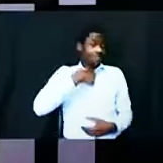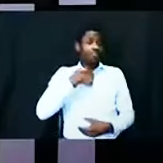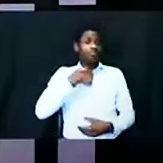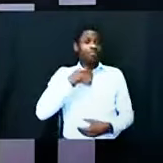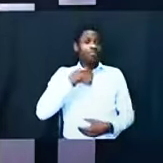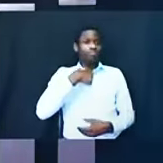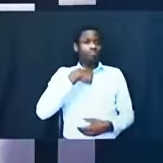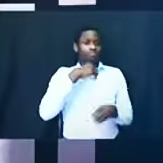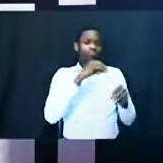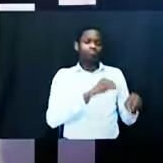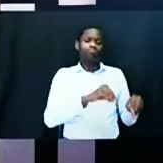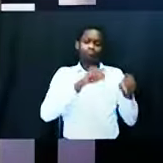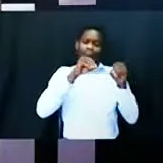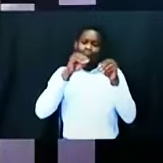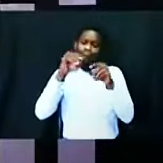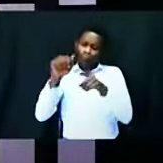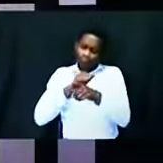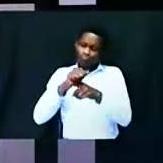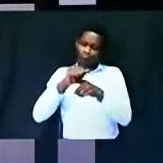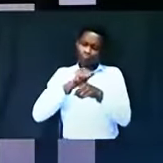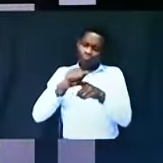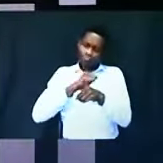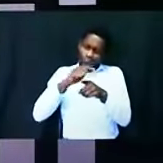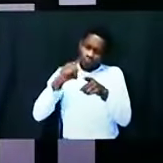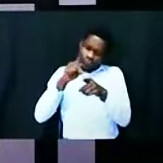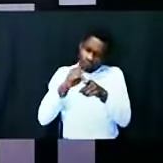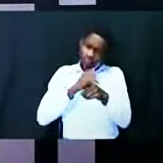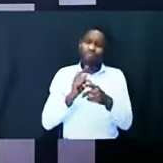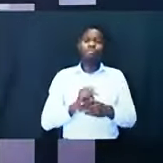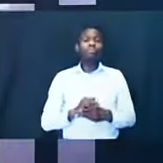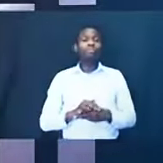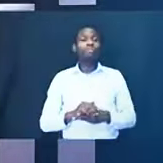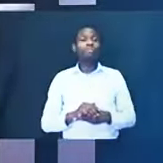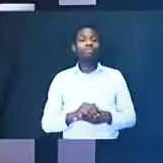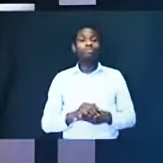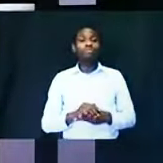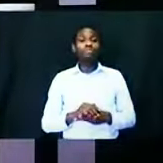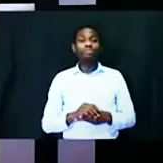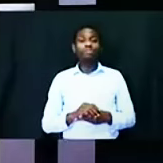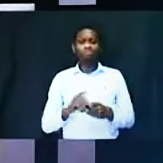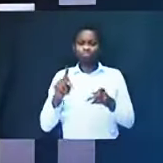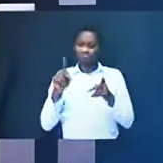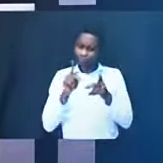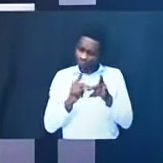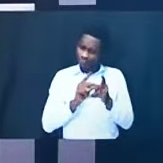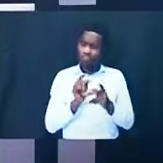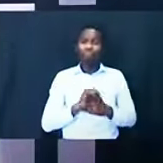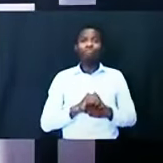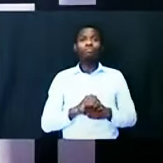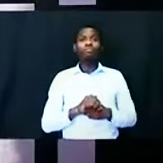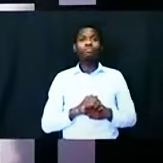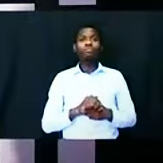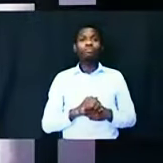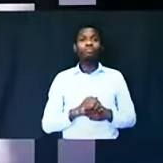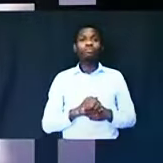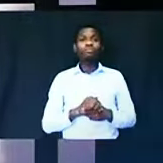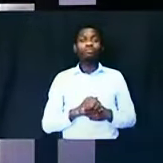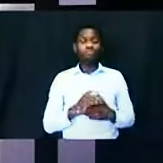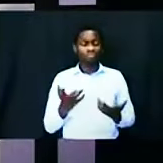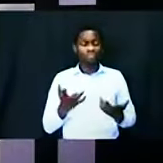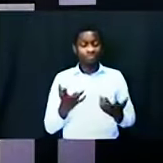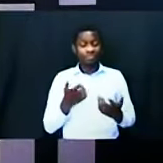put it into practice. So we are saying that this one, what you have seen in